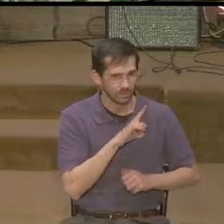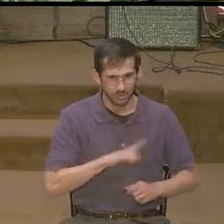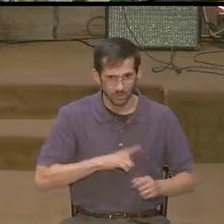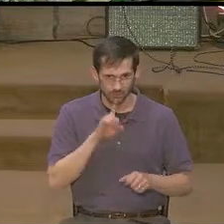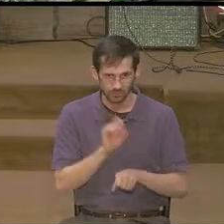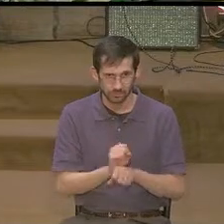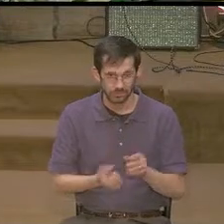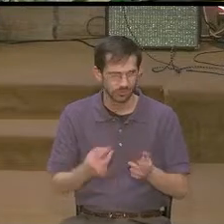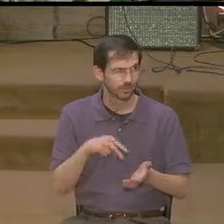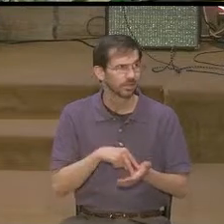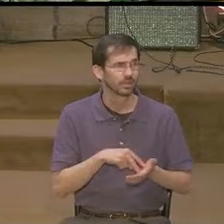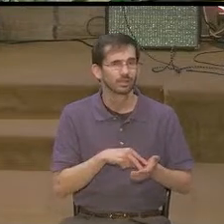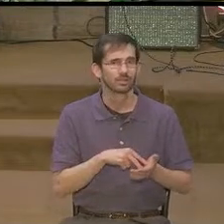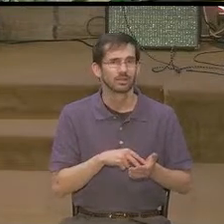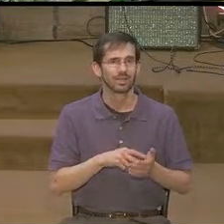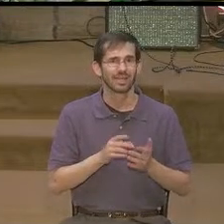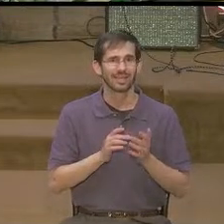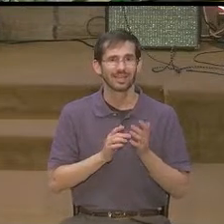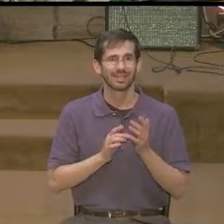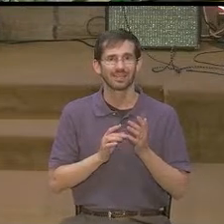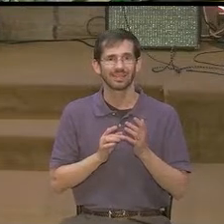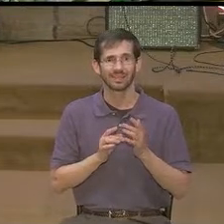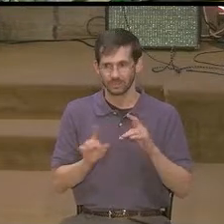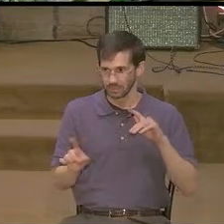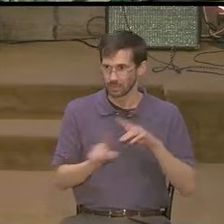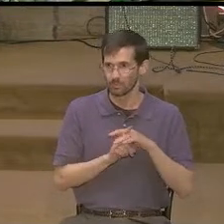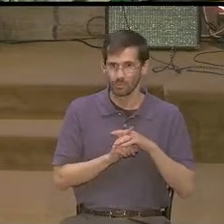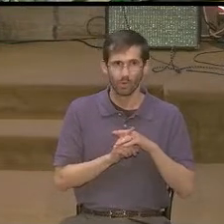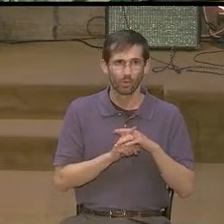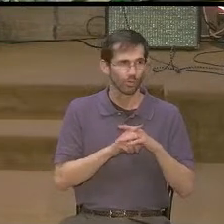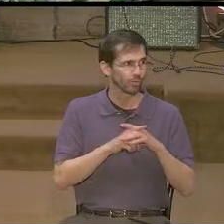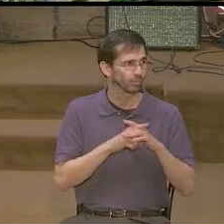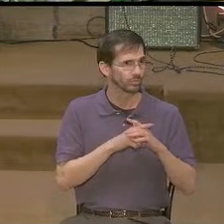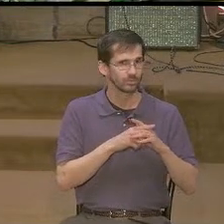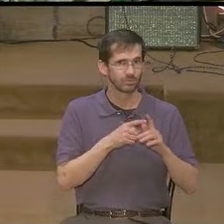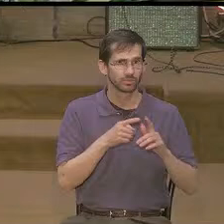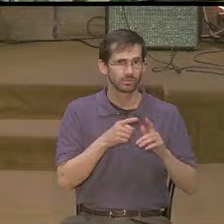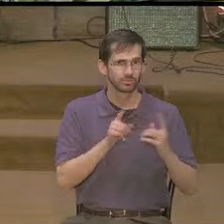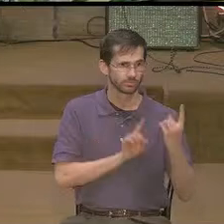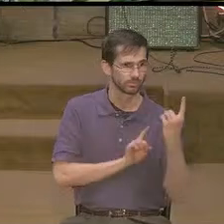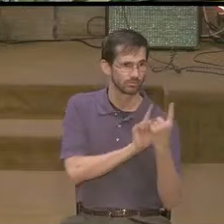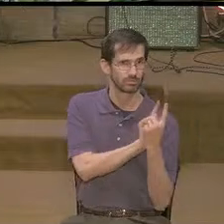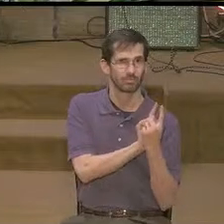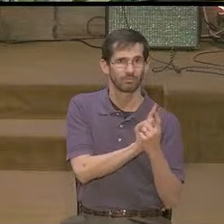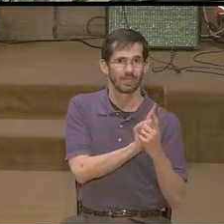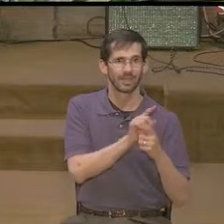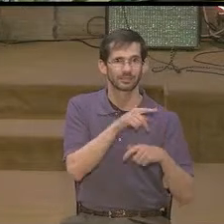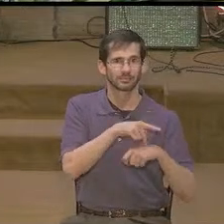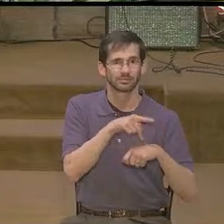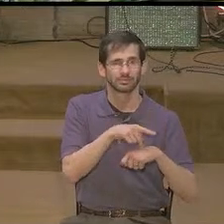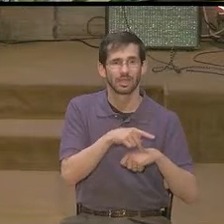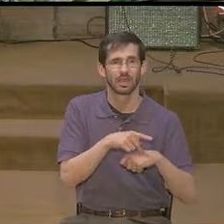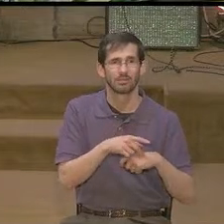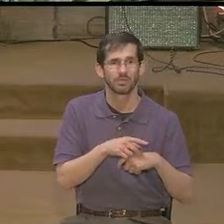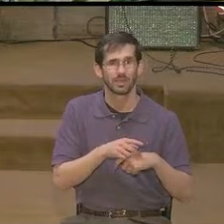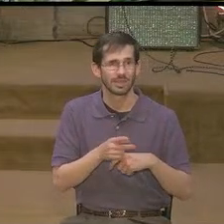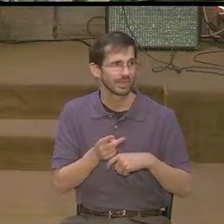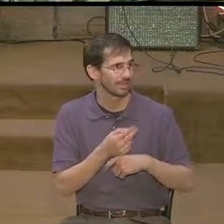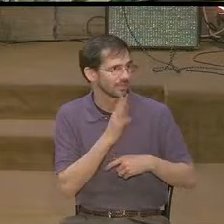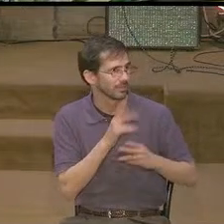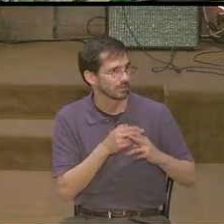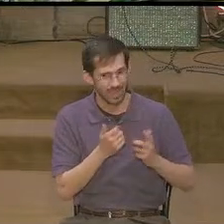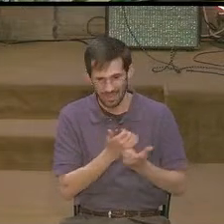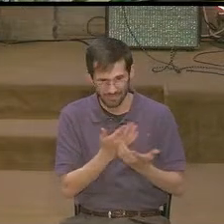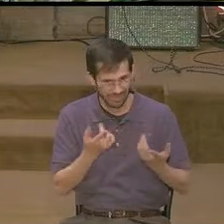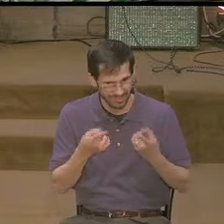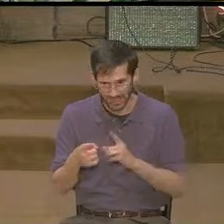Simon. And they told about the things that had happened on the road and how he was known to them in the